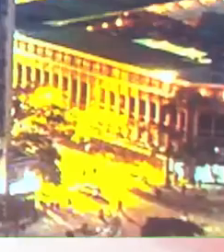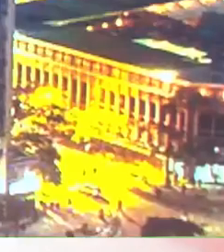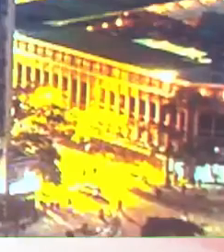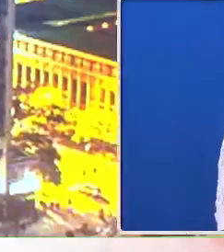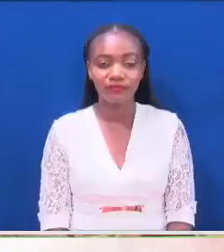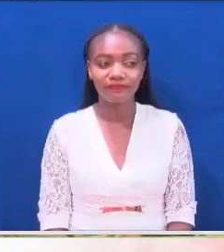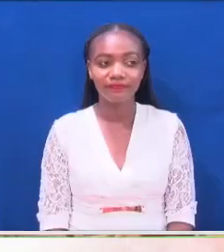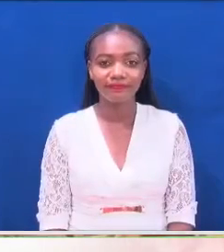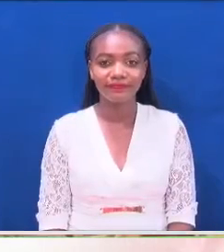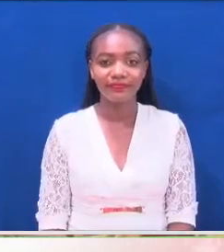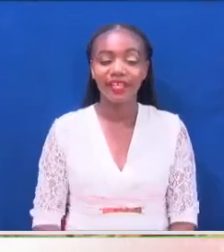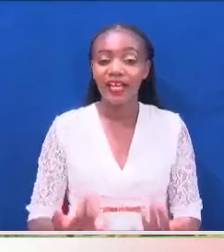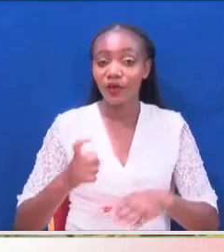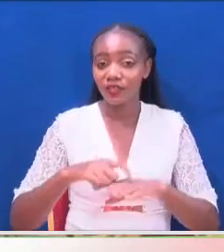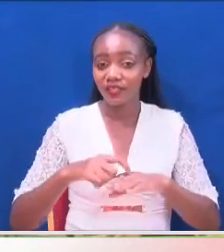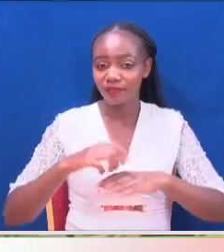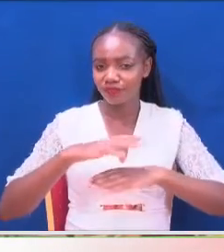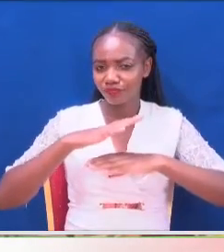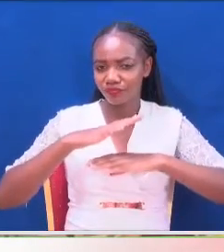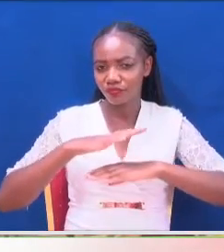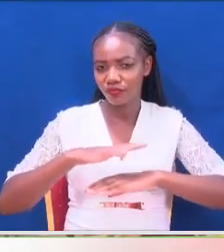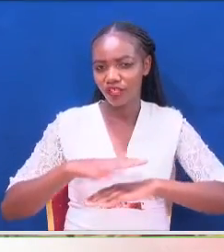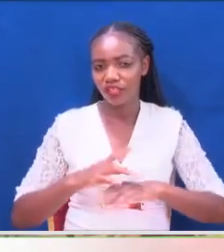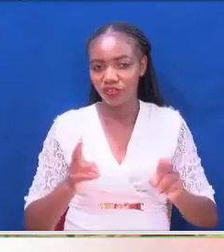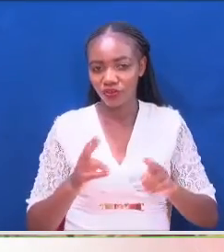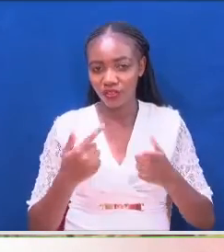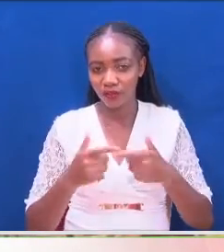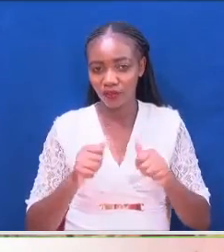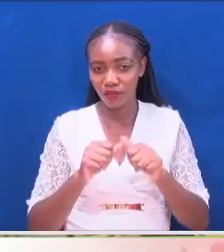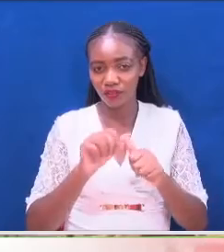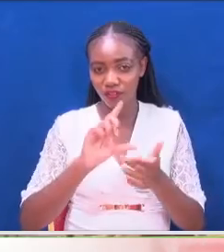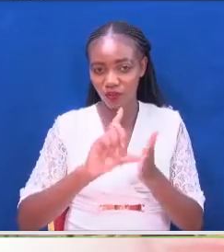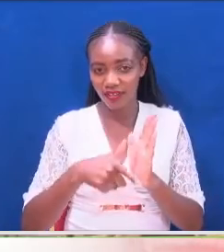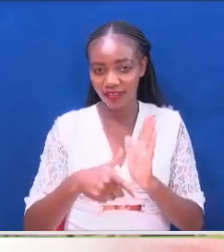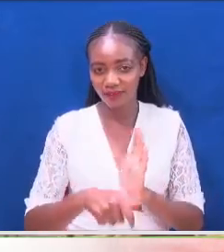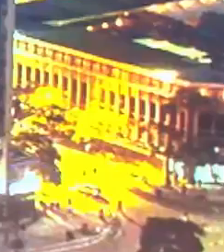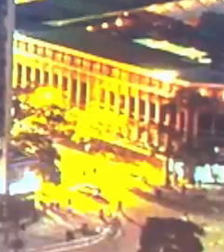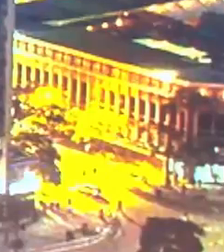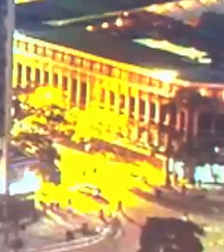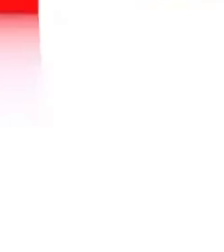Well, it's time to take another short commercial break, but we'll be back with more. Stay tuned.